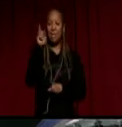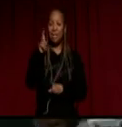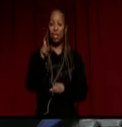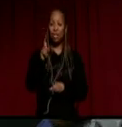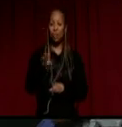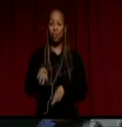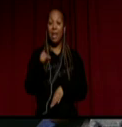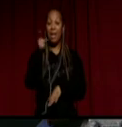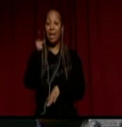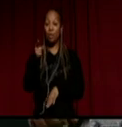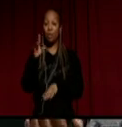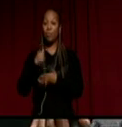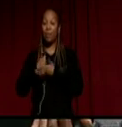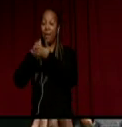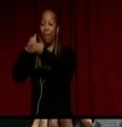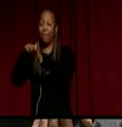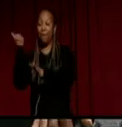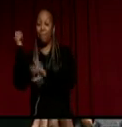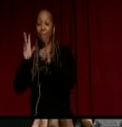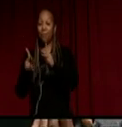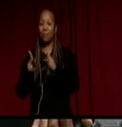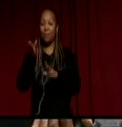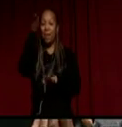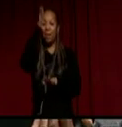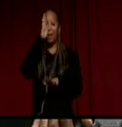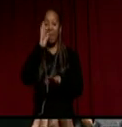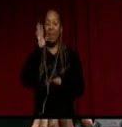there for somebody else. God bless you. God keep you.